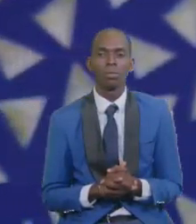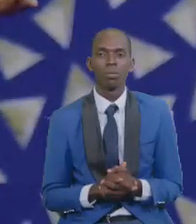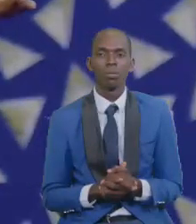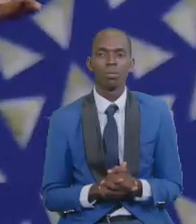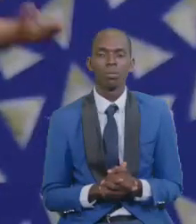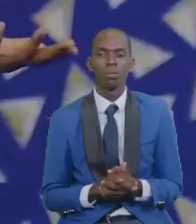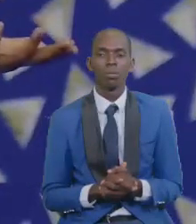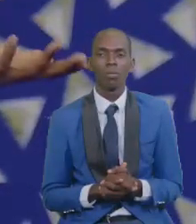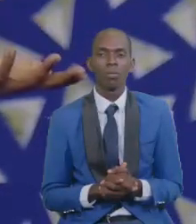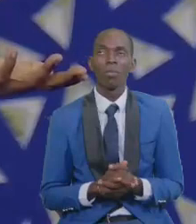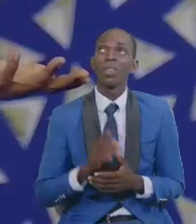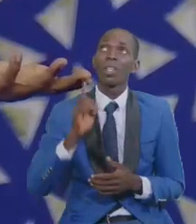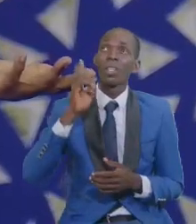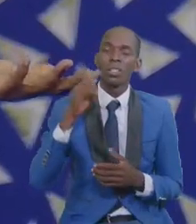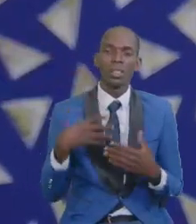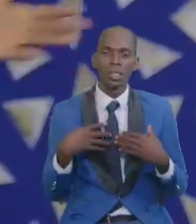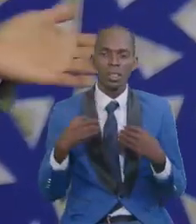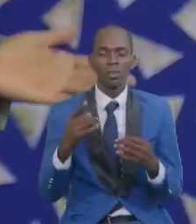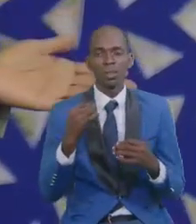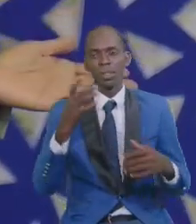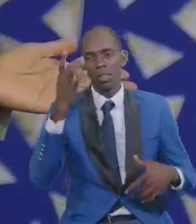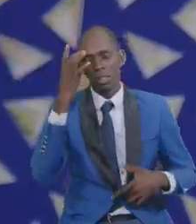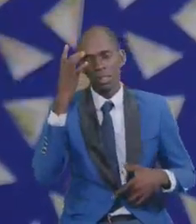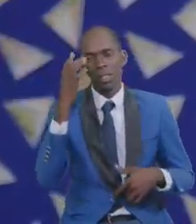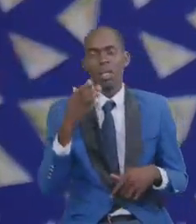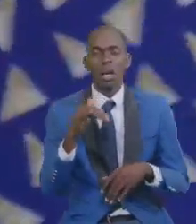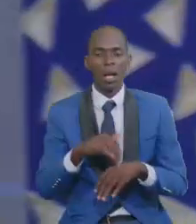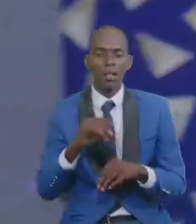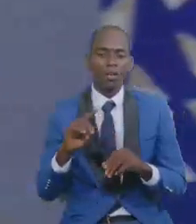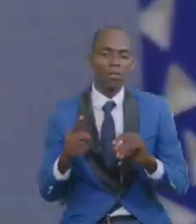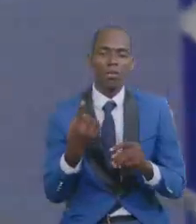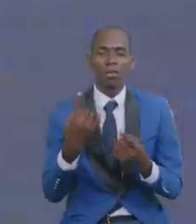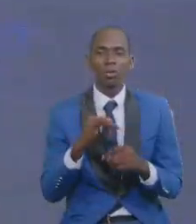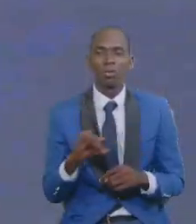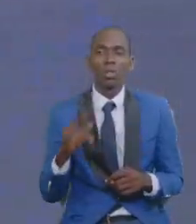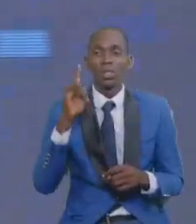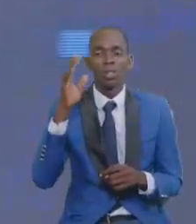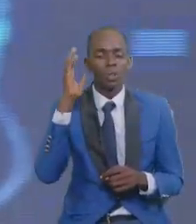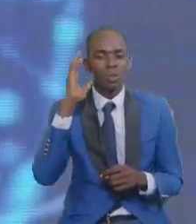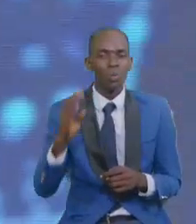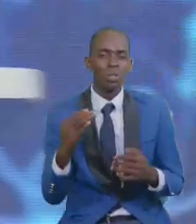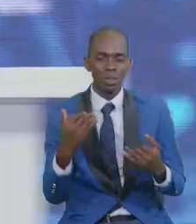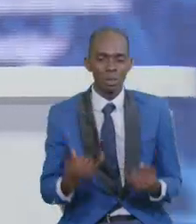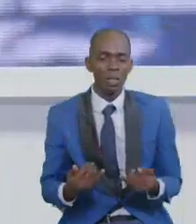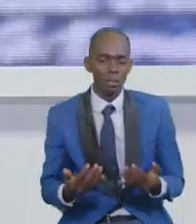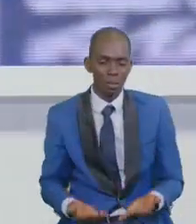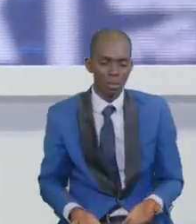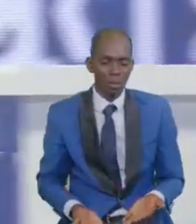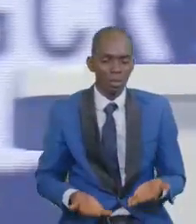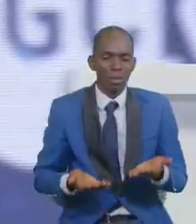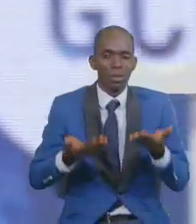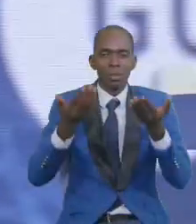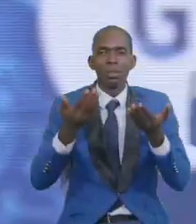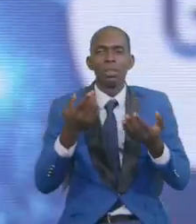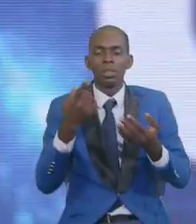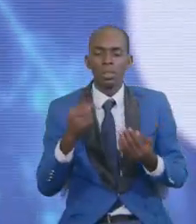He healed the sick at the first coming. It's going to resurrect the dead at the